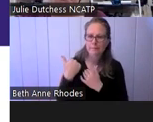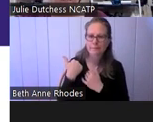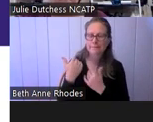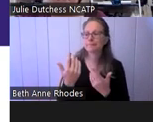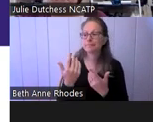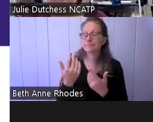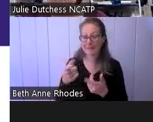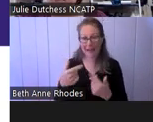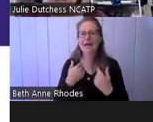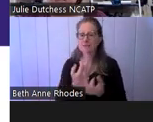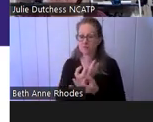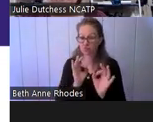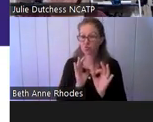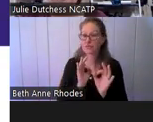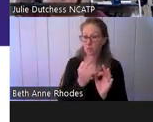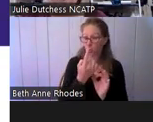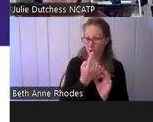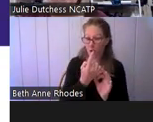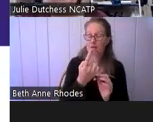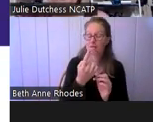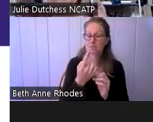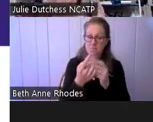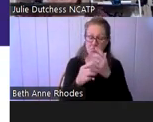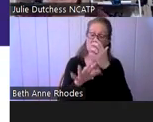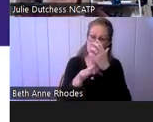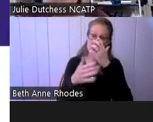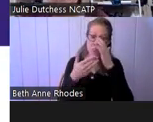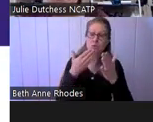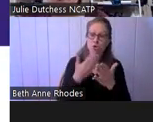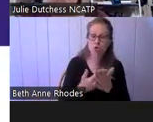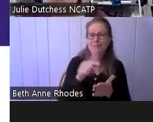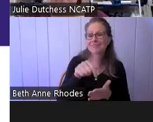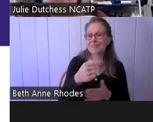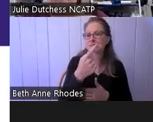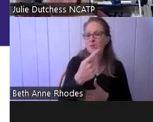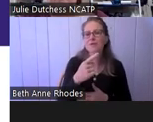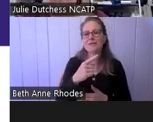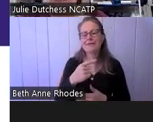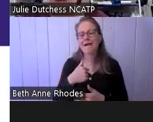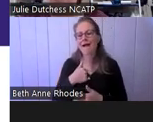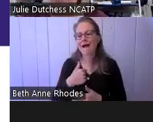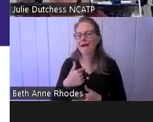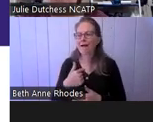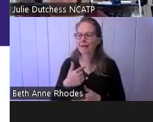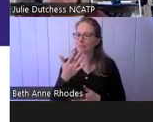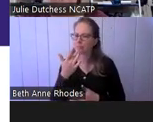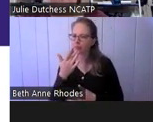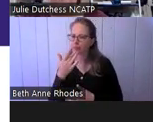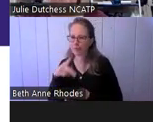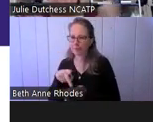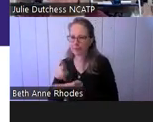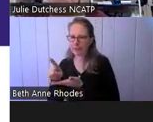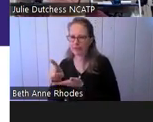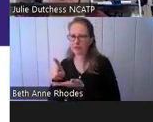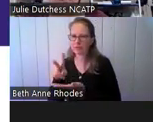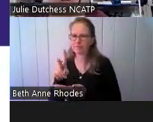free version, and it does pretty well with it. This one though, I kind of do like the paid version because